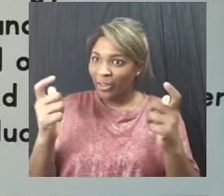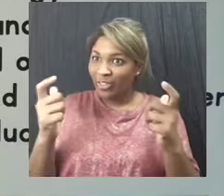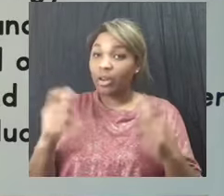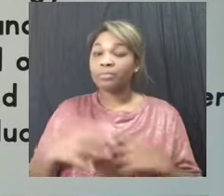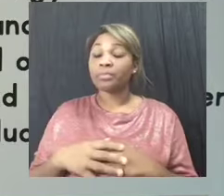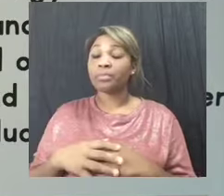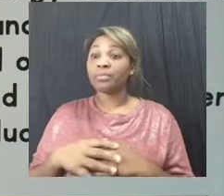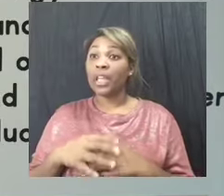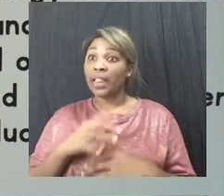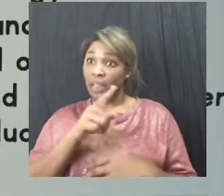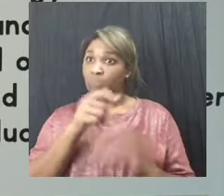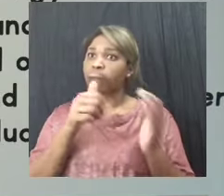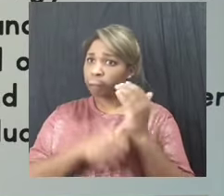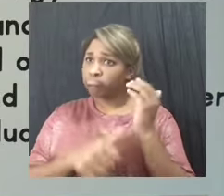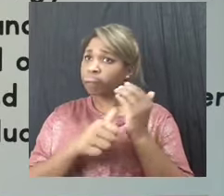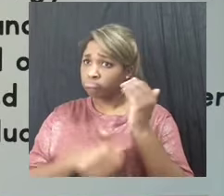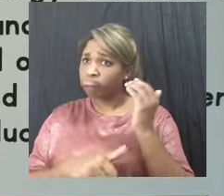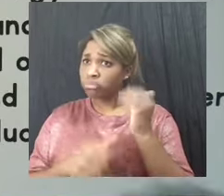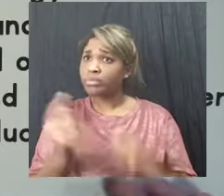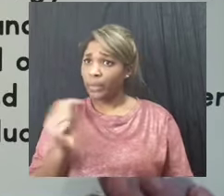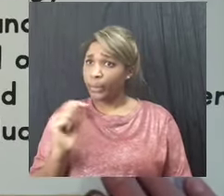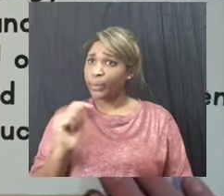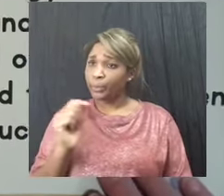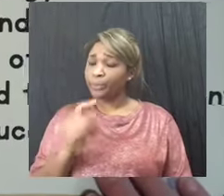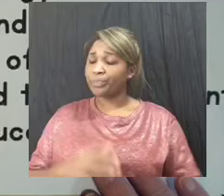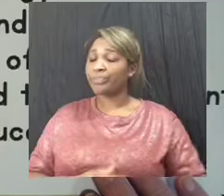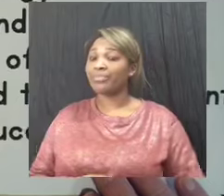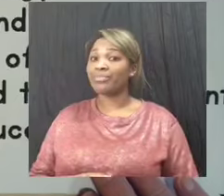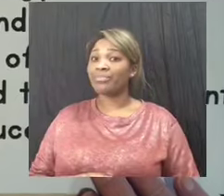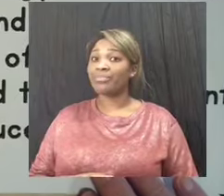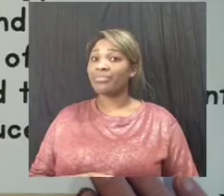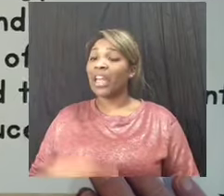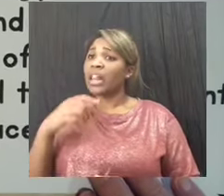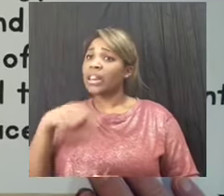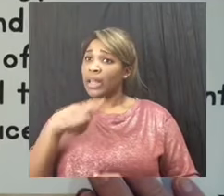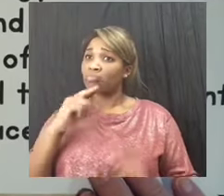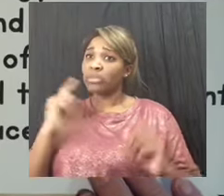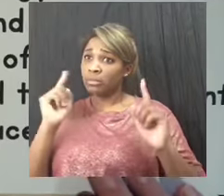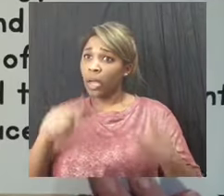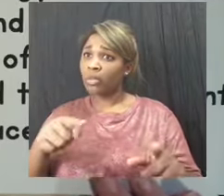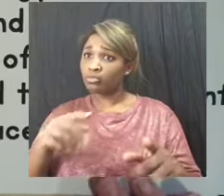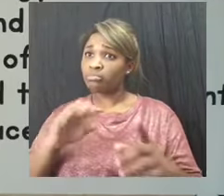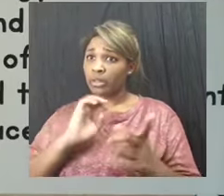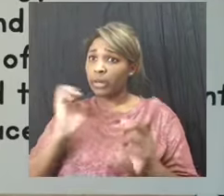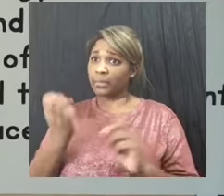waste. They go to the bathroom. They respond to their environment,